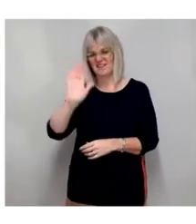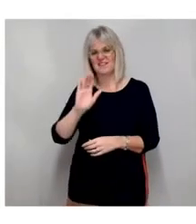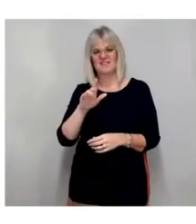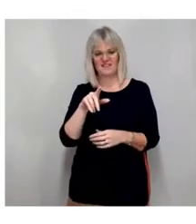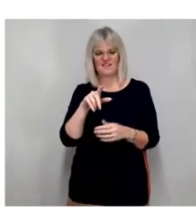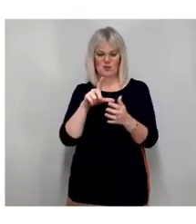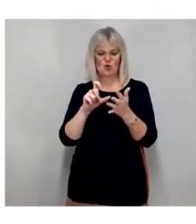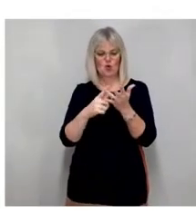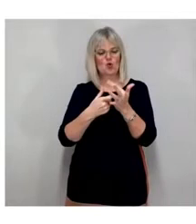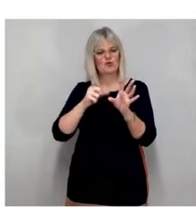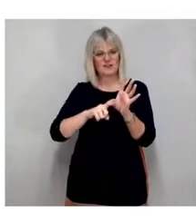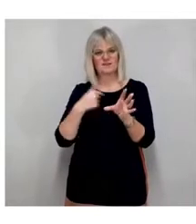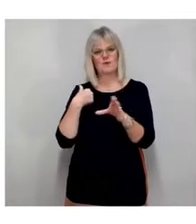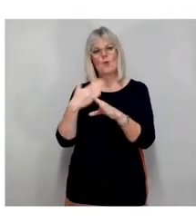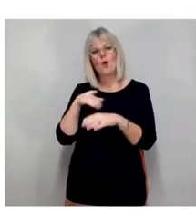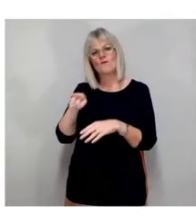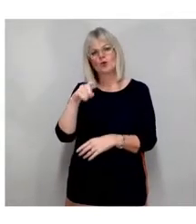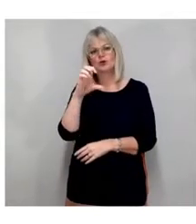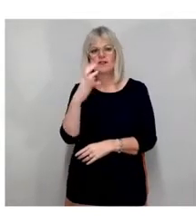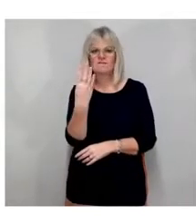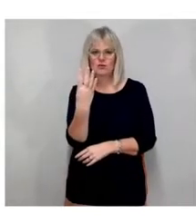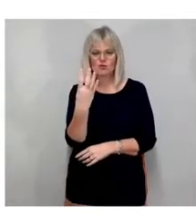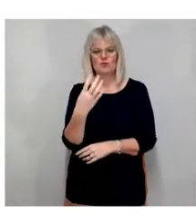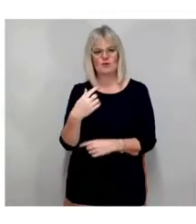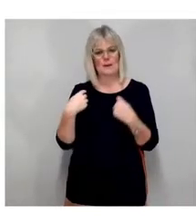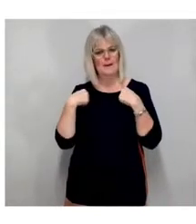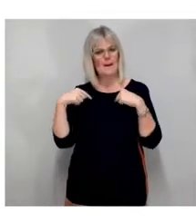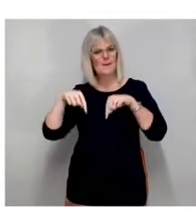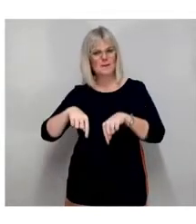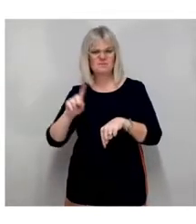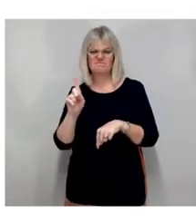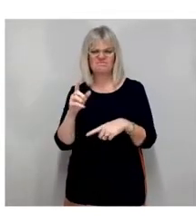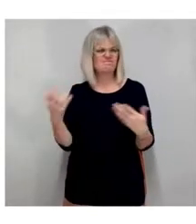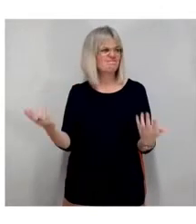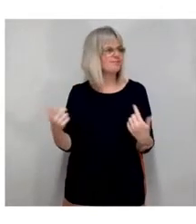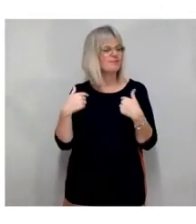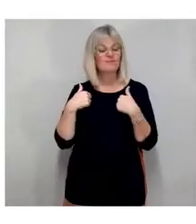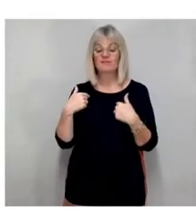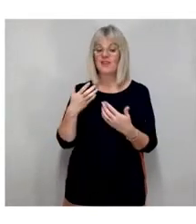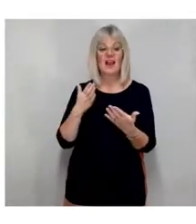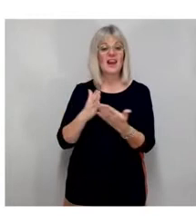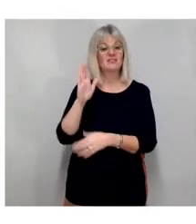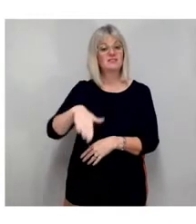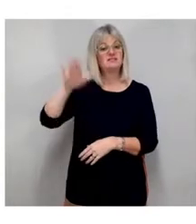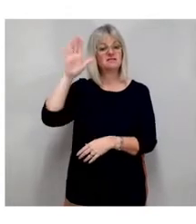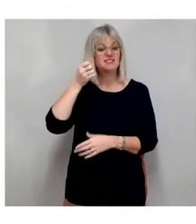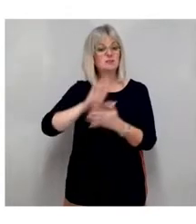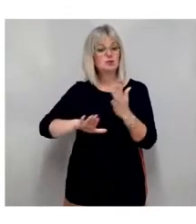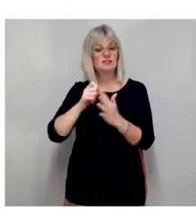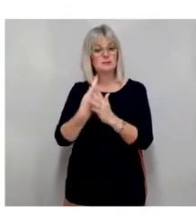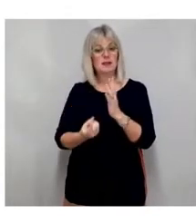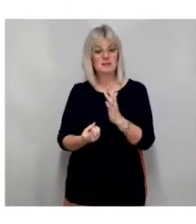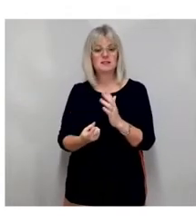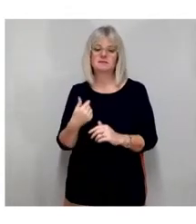4. And I'm here, I guess, with the hat on of someone with a lived experience of disability. I have a severe